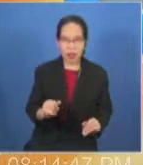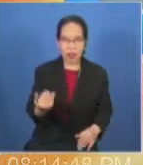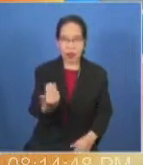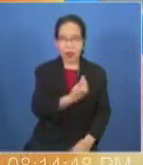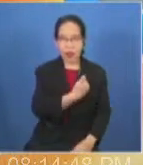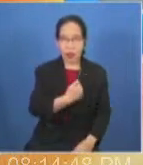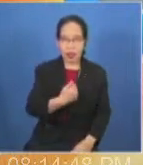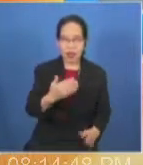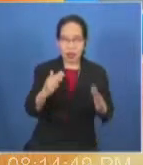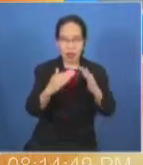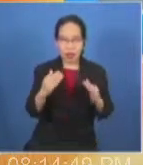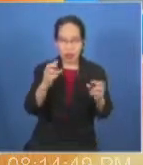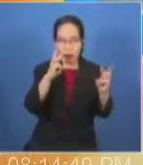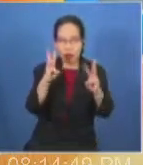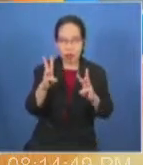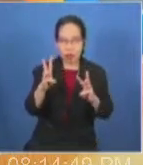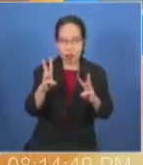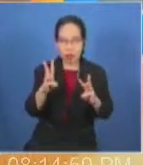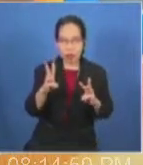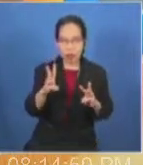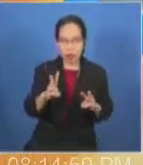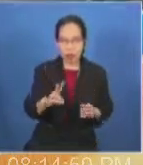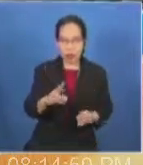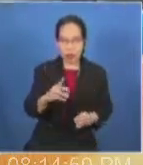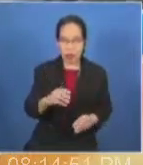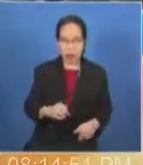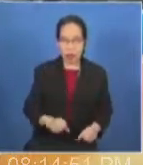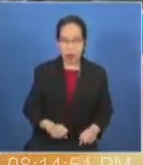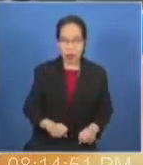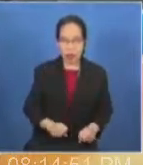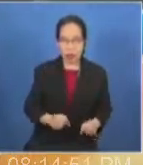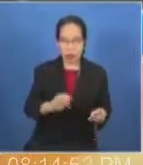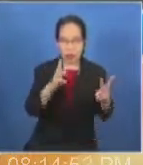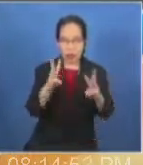we told him to stay in our house so we could monitor him.